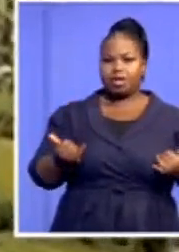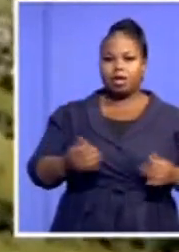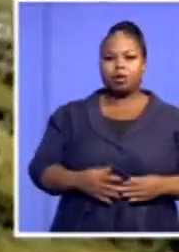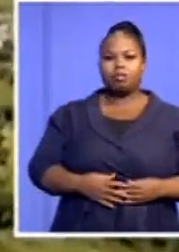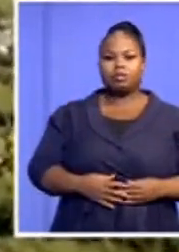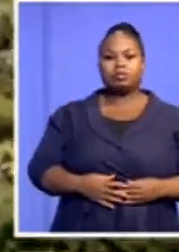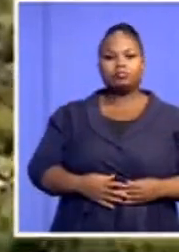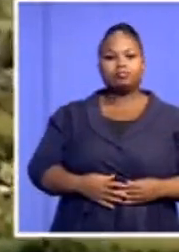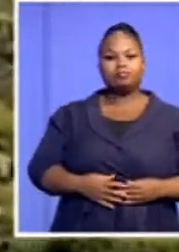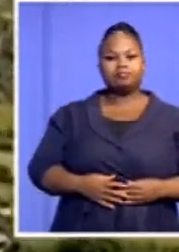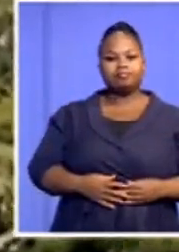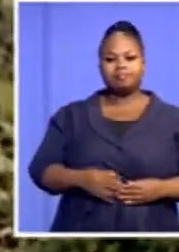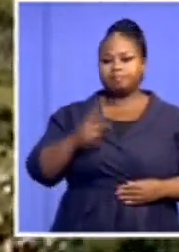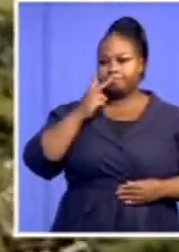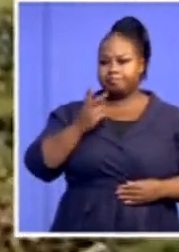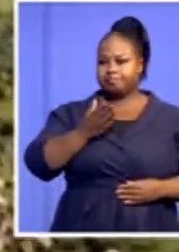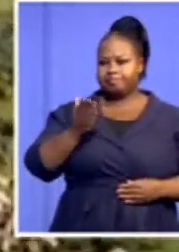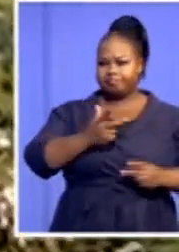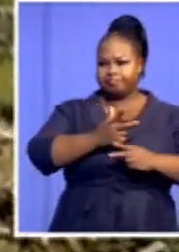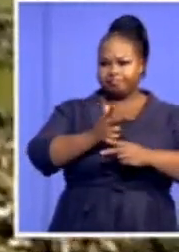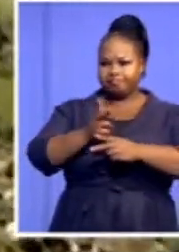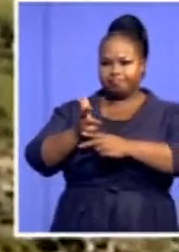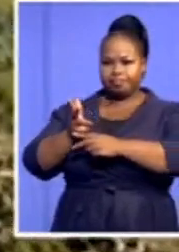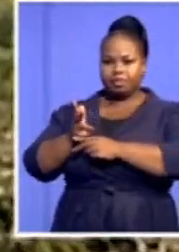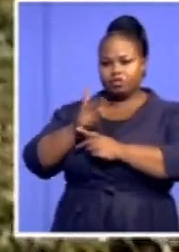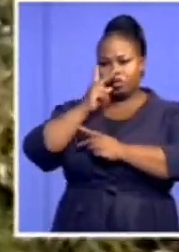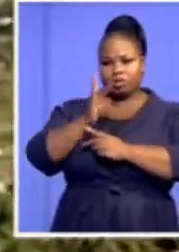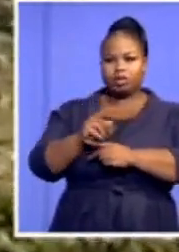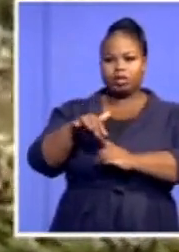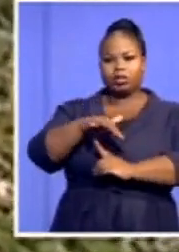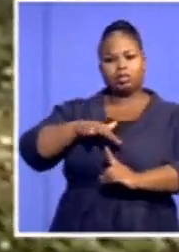as we look at the situation in